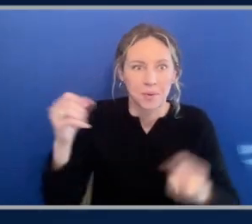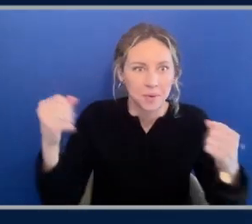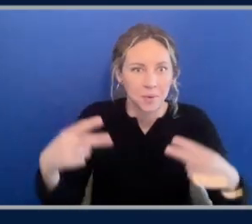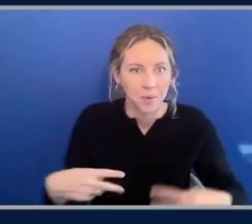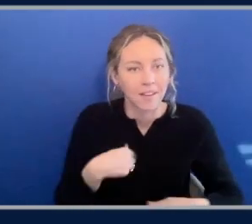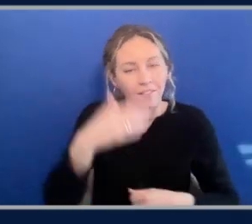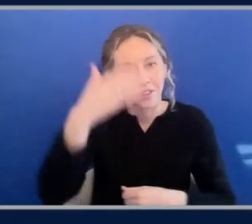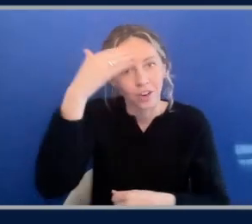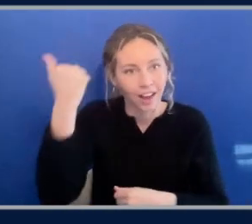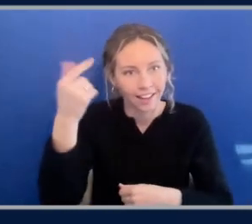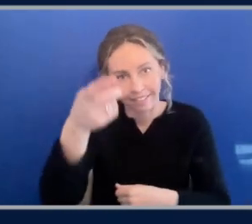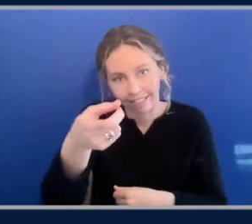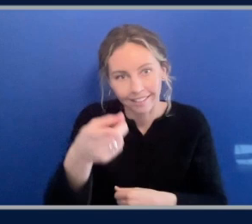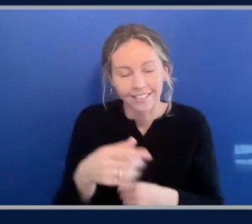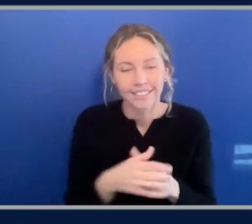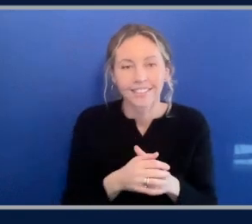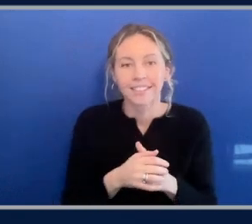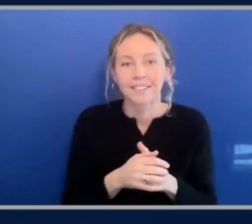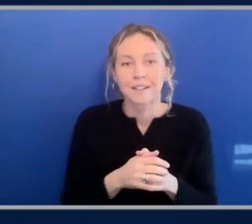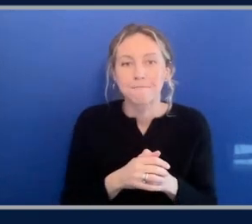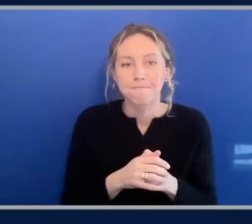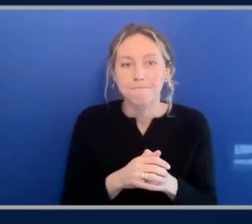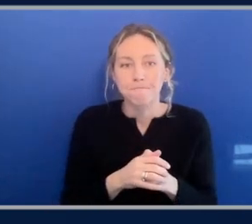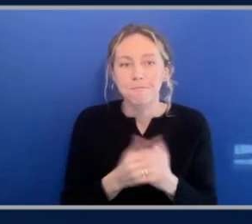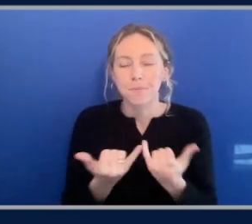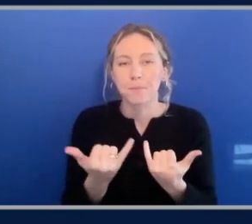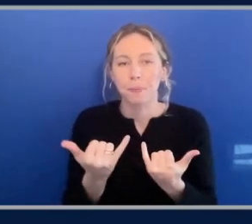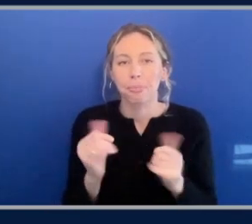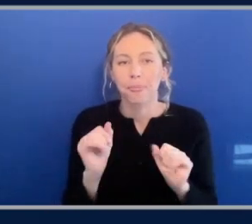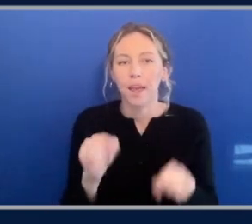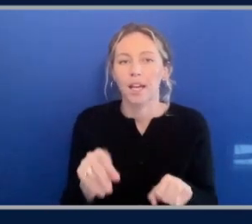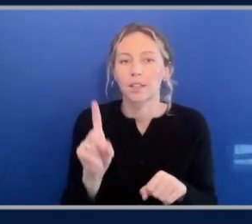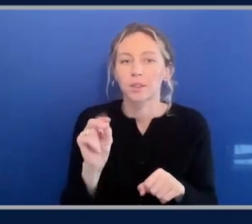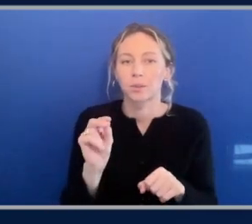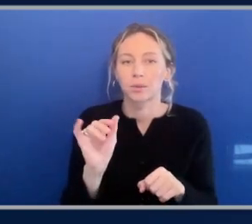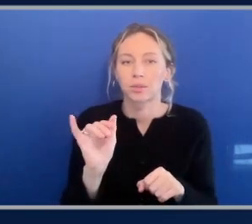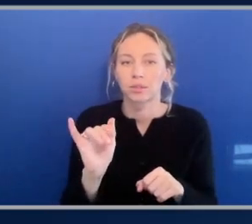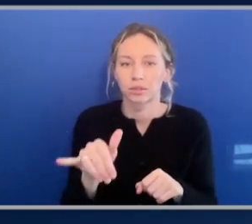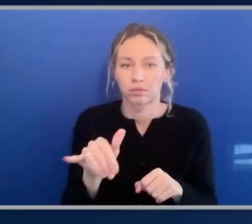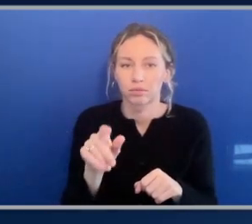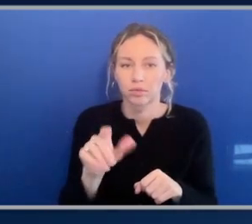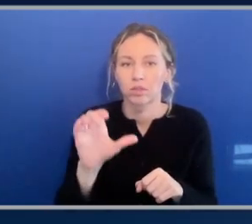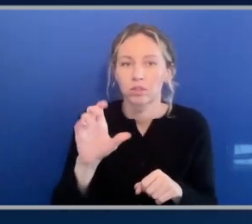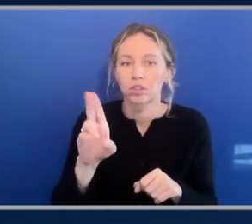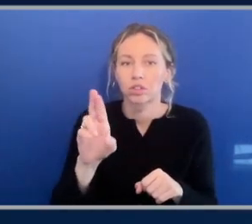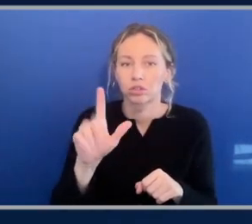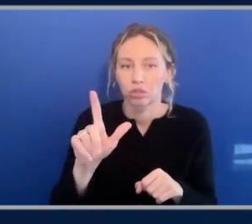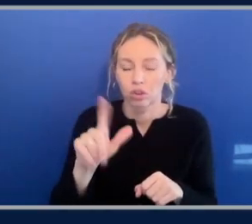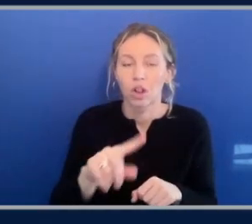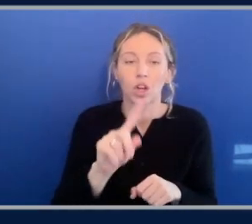is. It's world. Okay. Yeah. So then we can do curl and then question